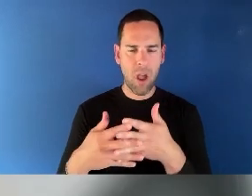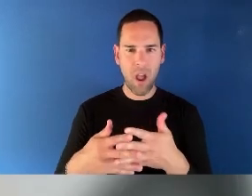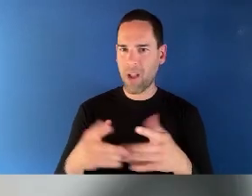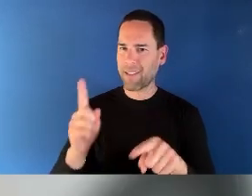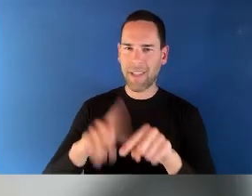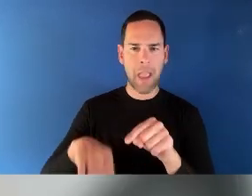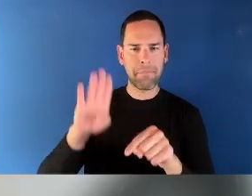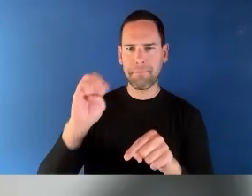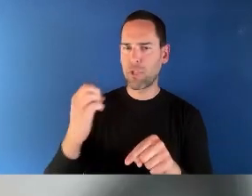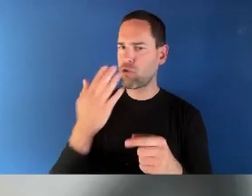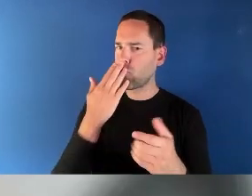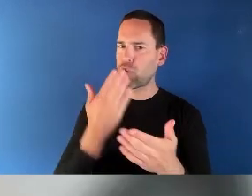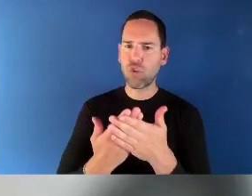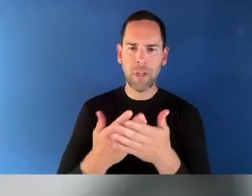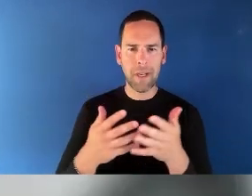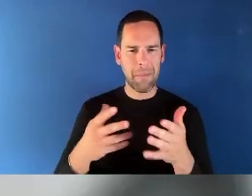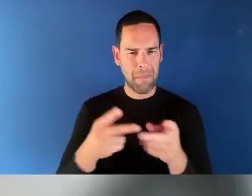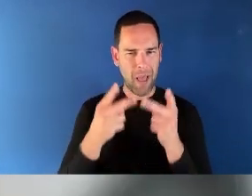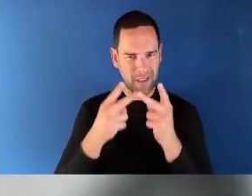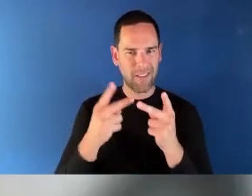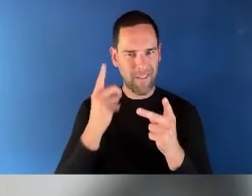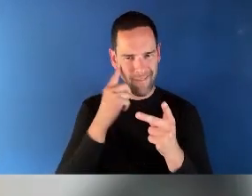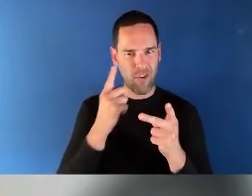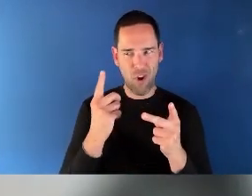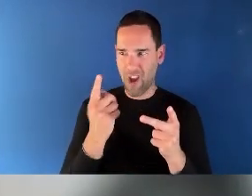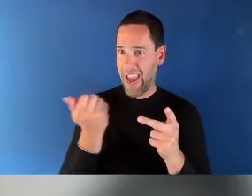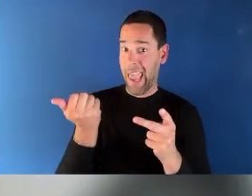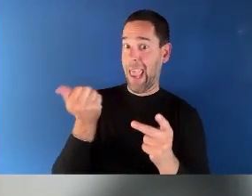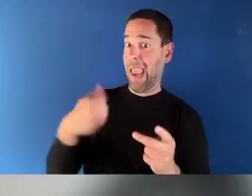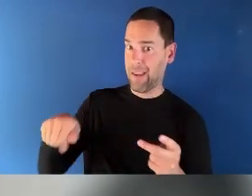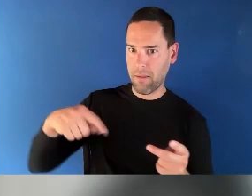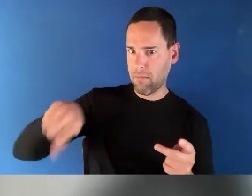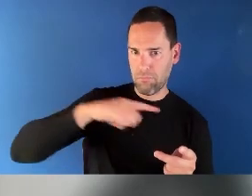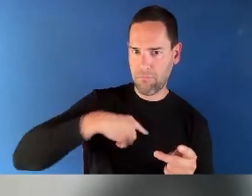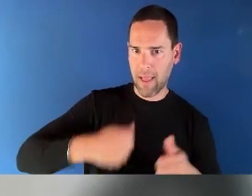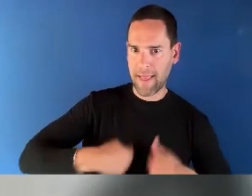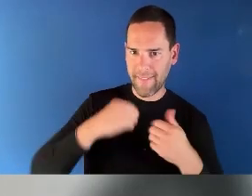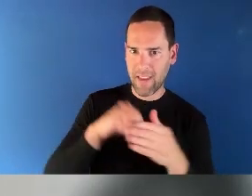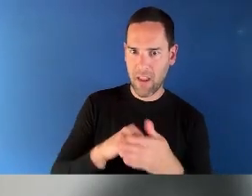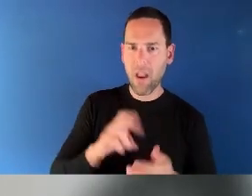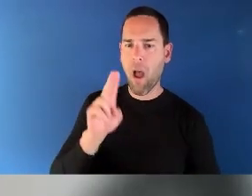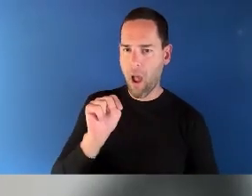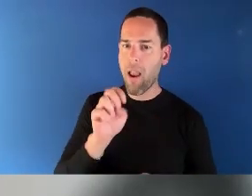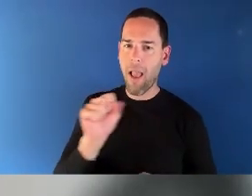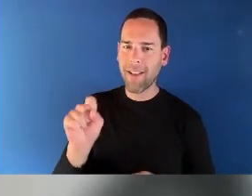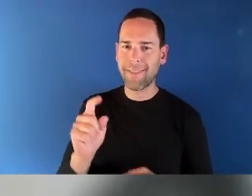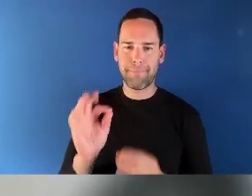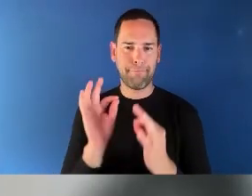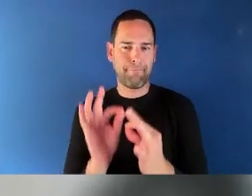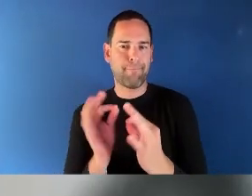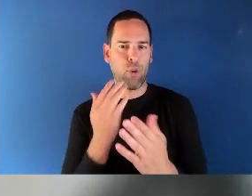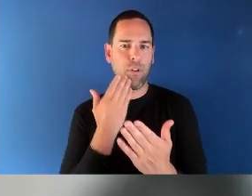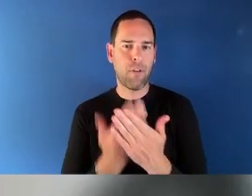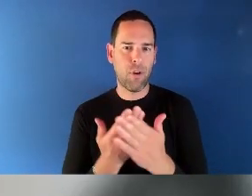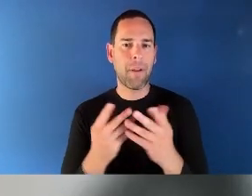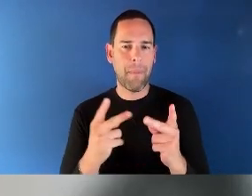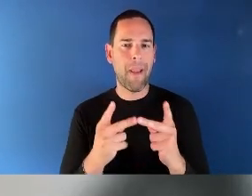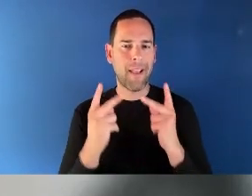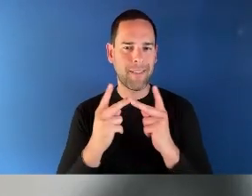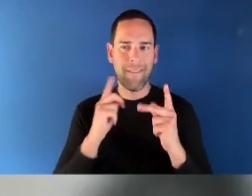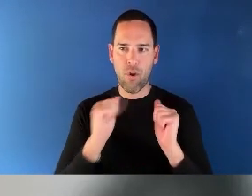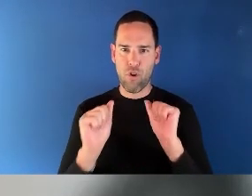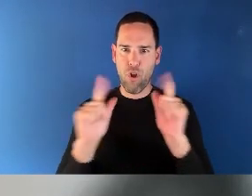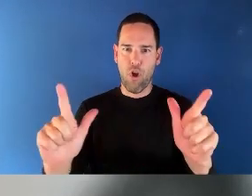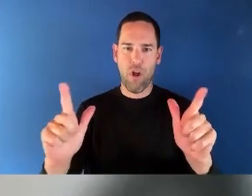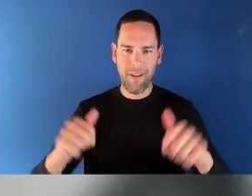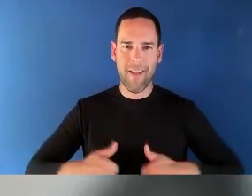it's a reasonably good place for all of us to live in. And I'm passionate about the disability rights movement because growing up,